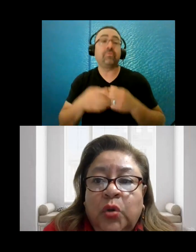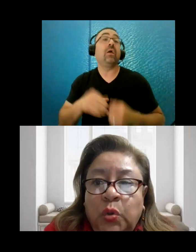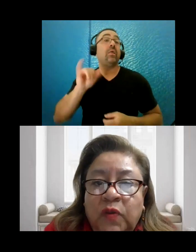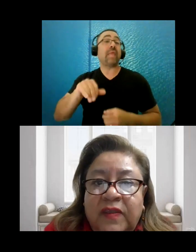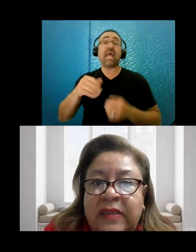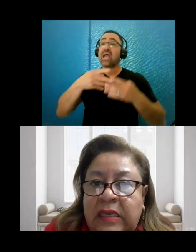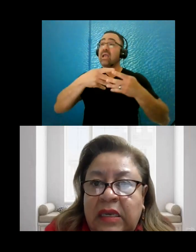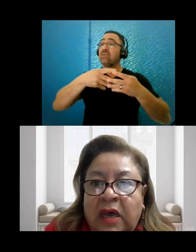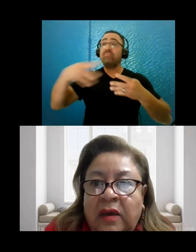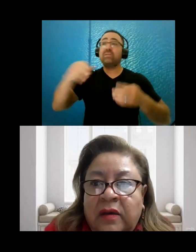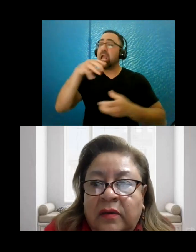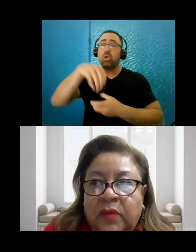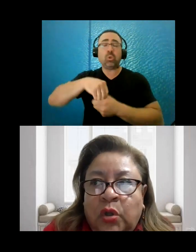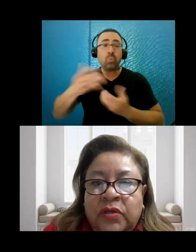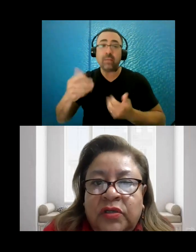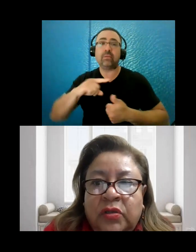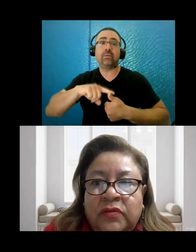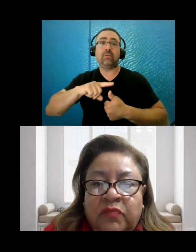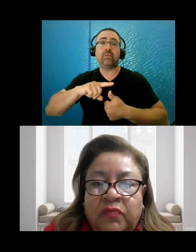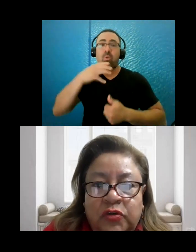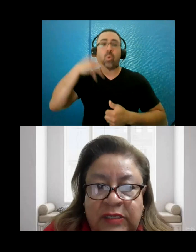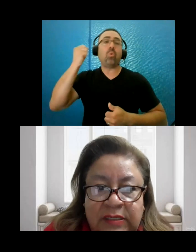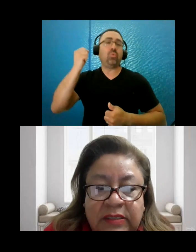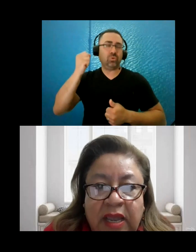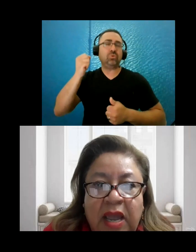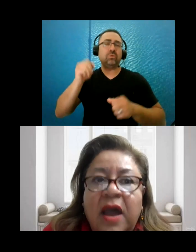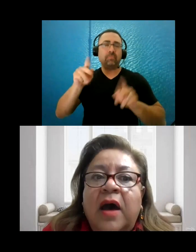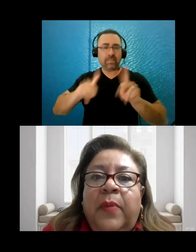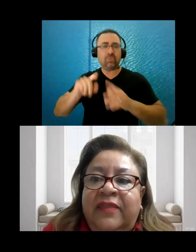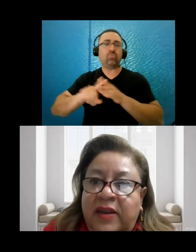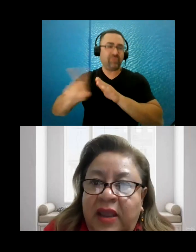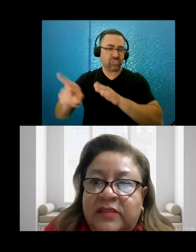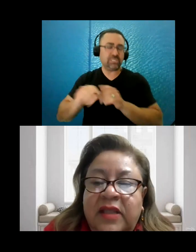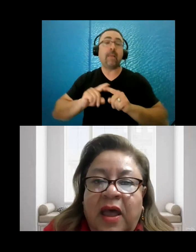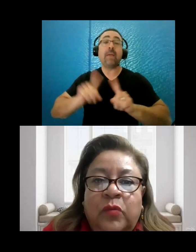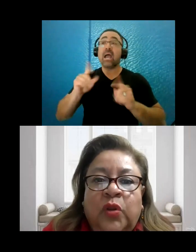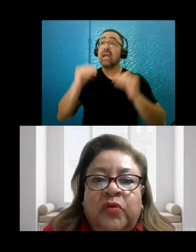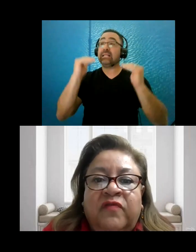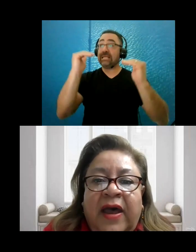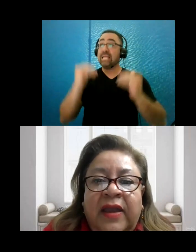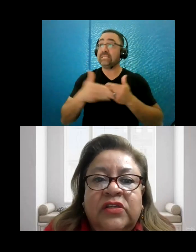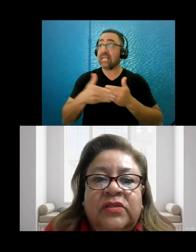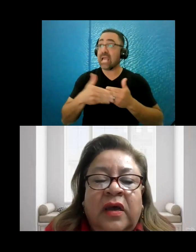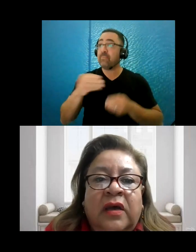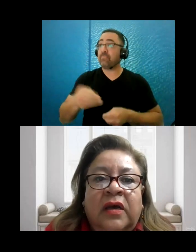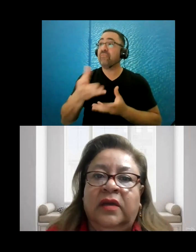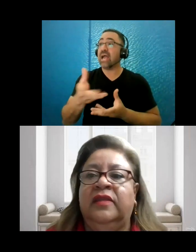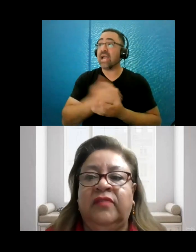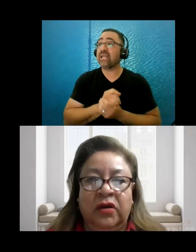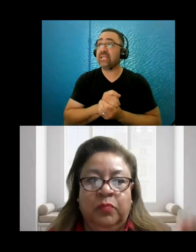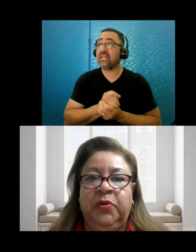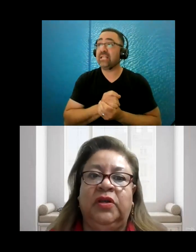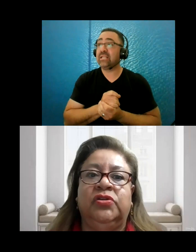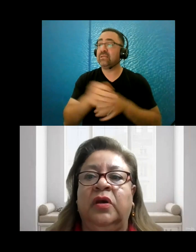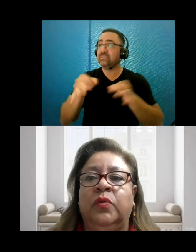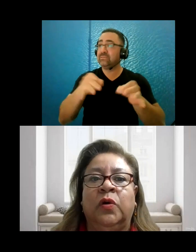don't include the older adult refugees, but the next slide will provide the